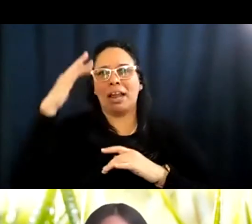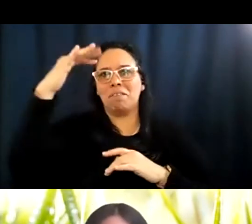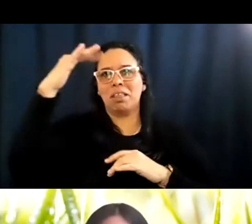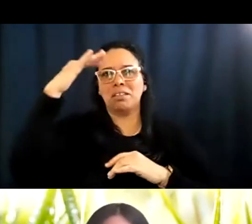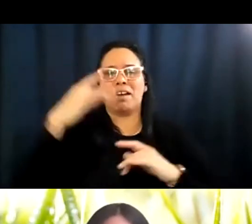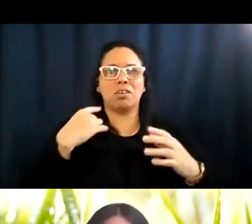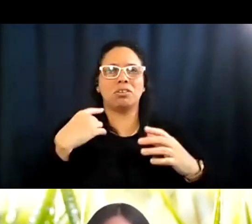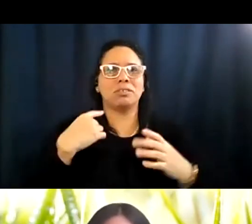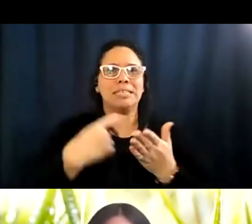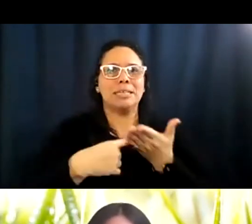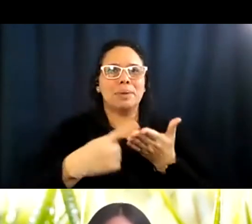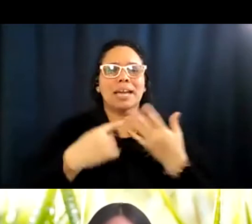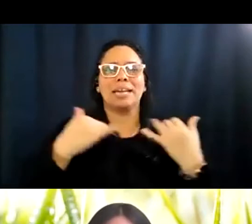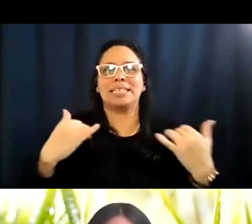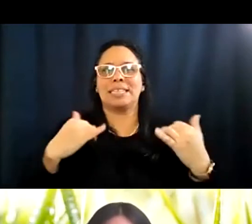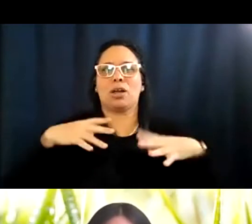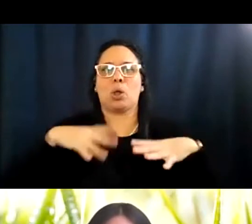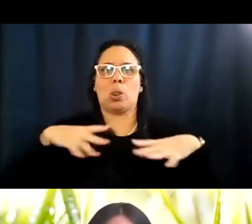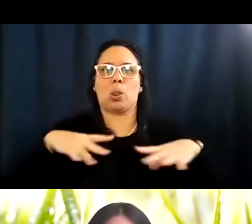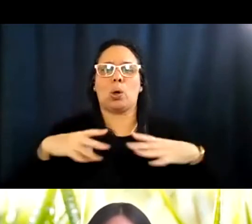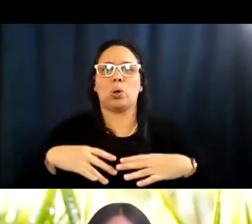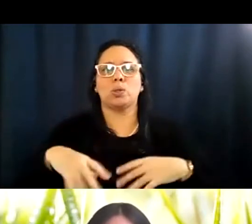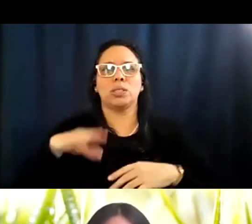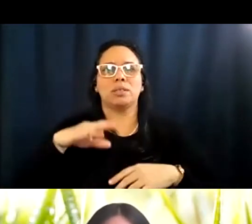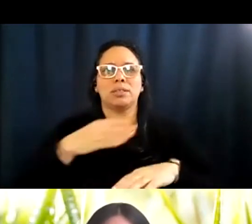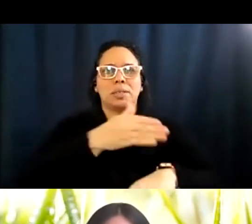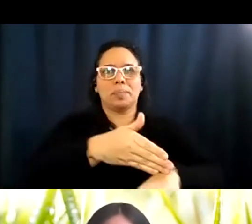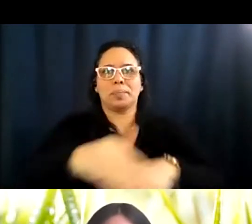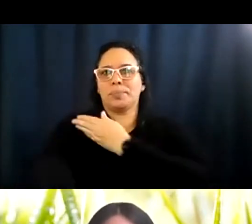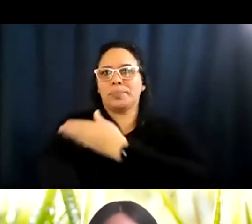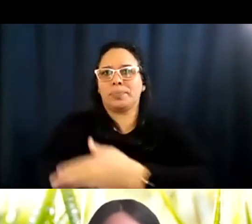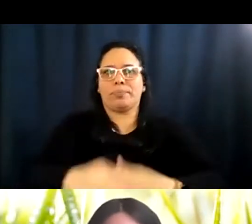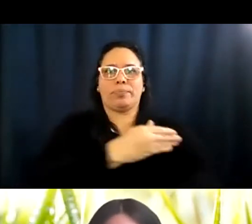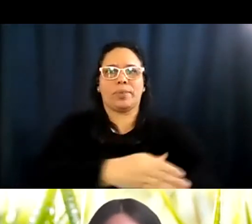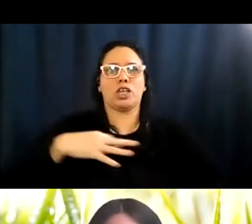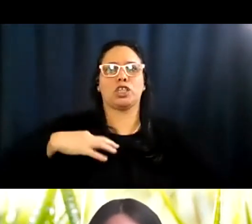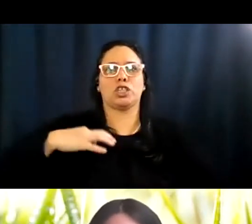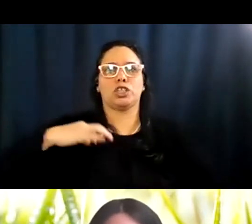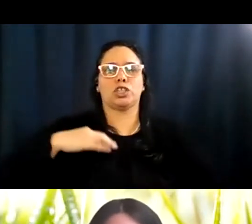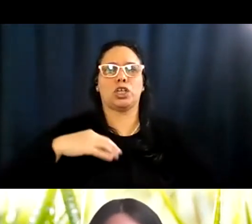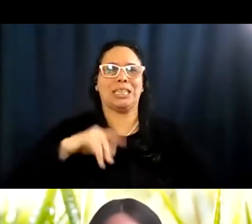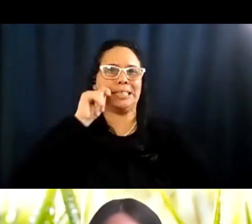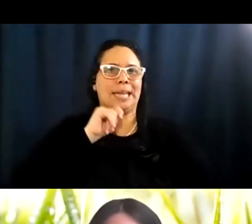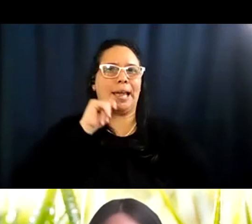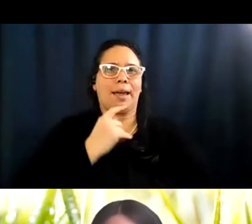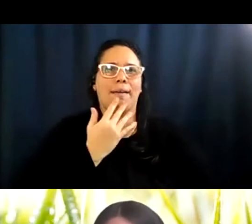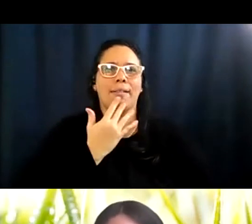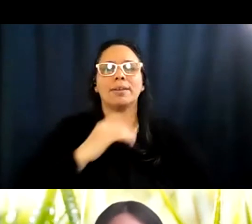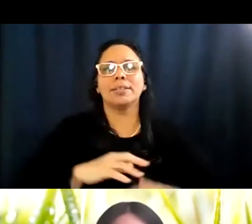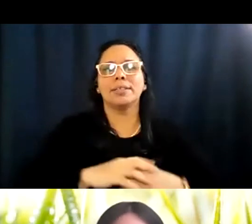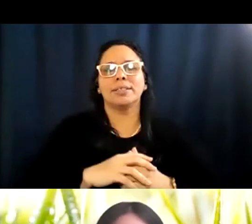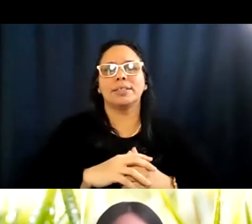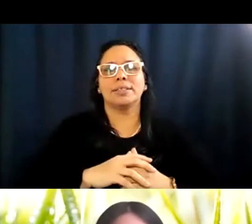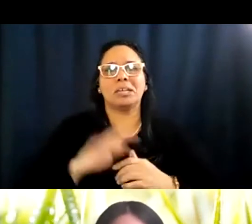Today, Darius is wearing a long tan sleeve shirt. So up first, we have Darius, who will provide us with